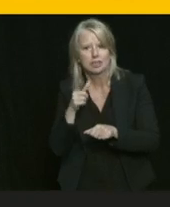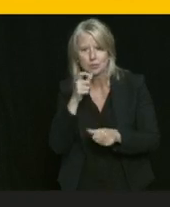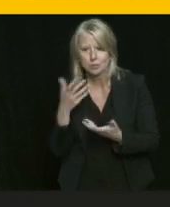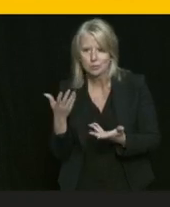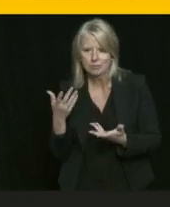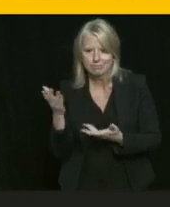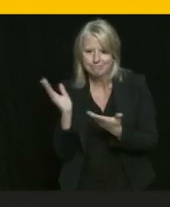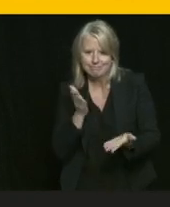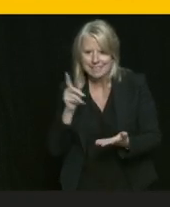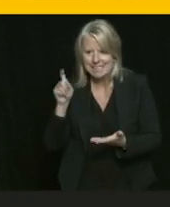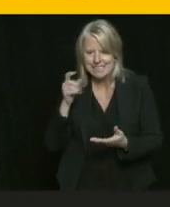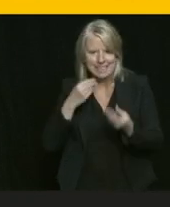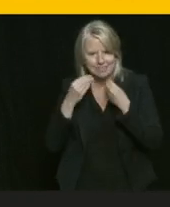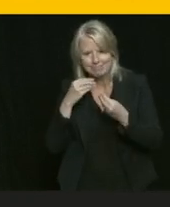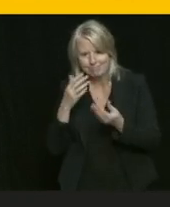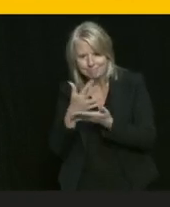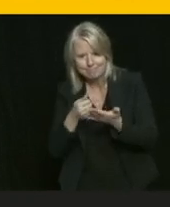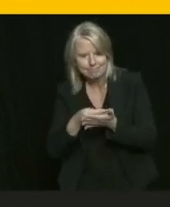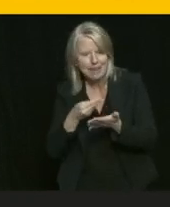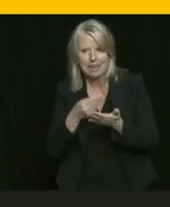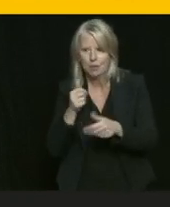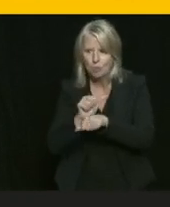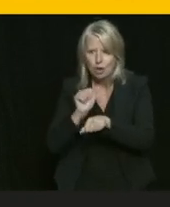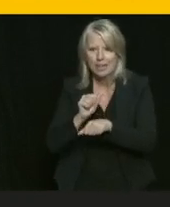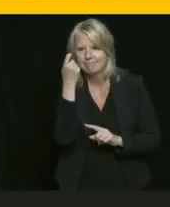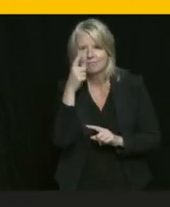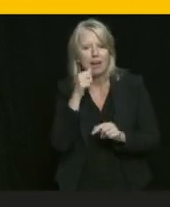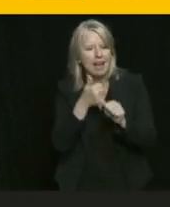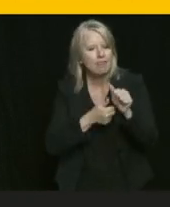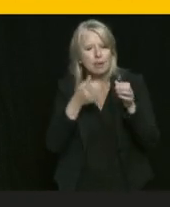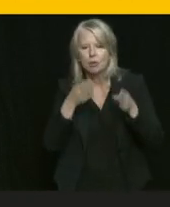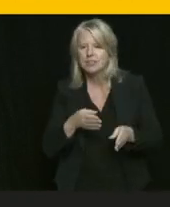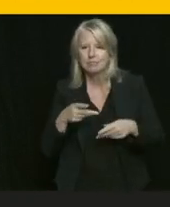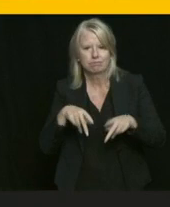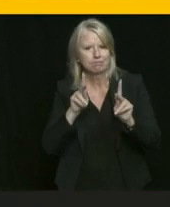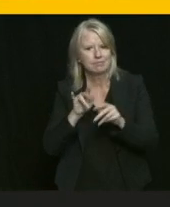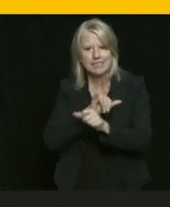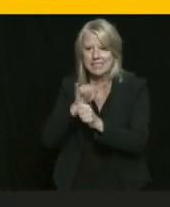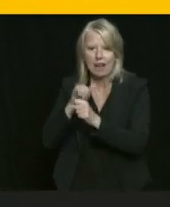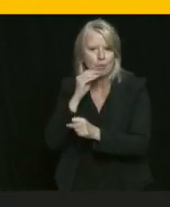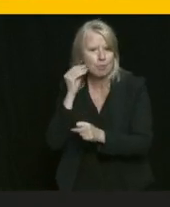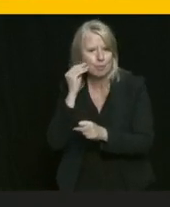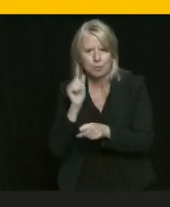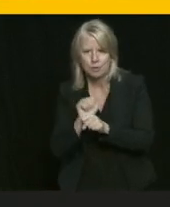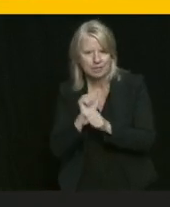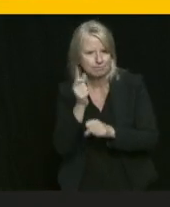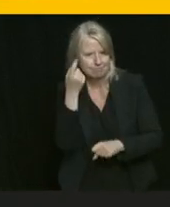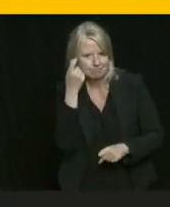tables, who are working in those grocery stores, and so home and work.